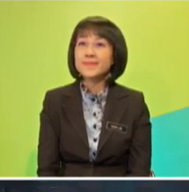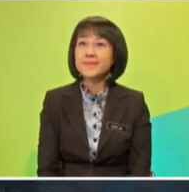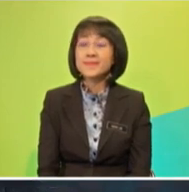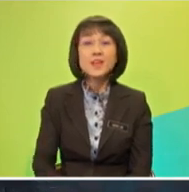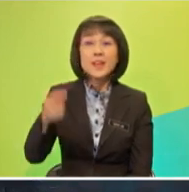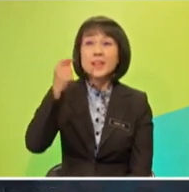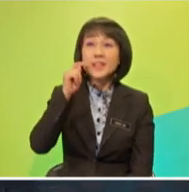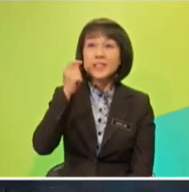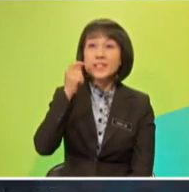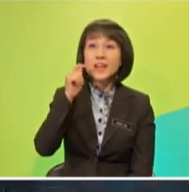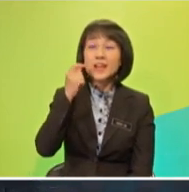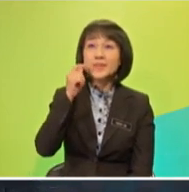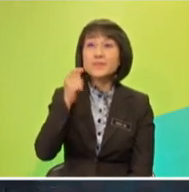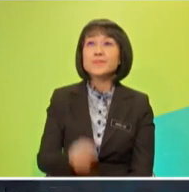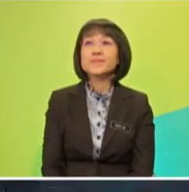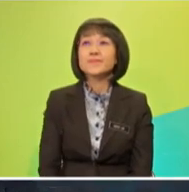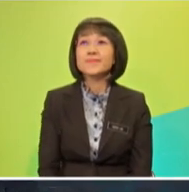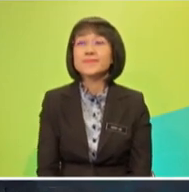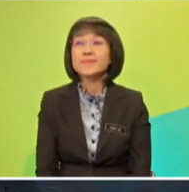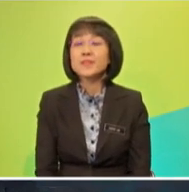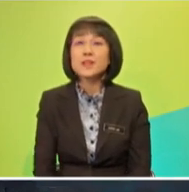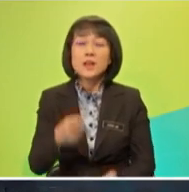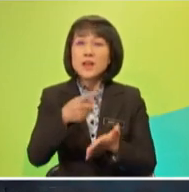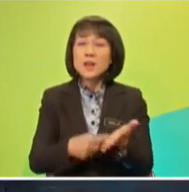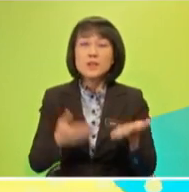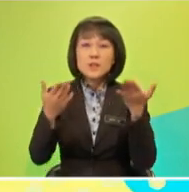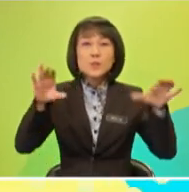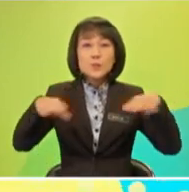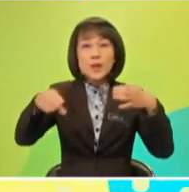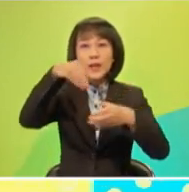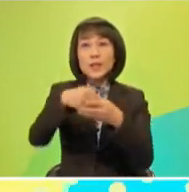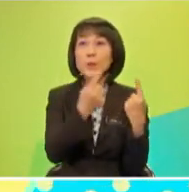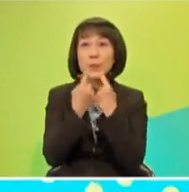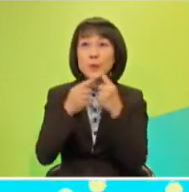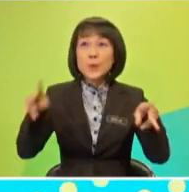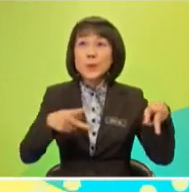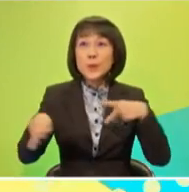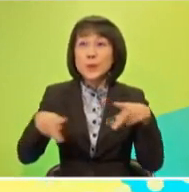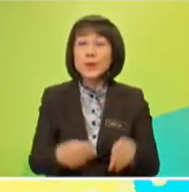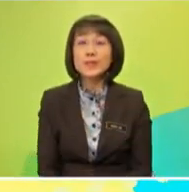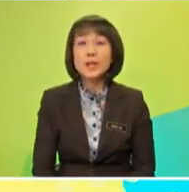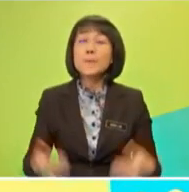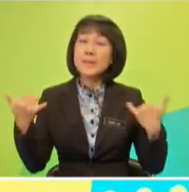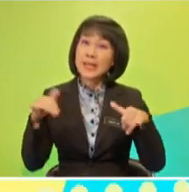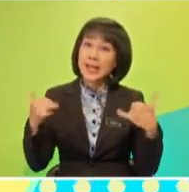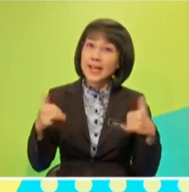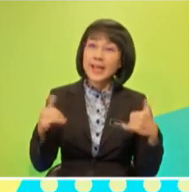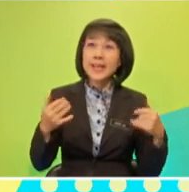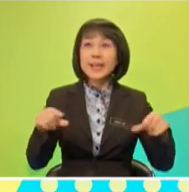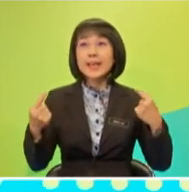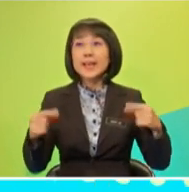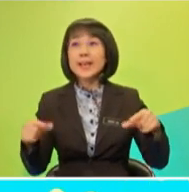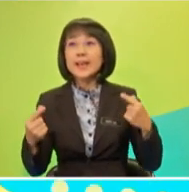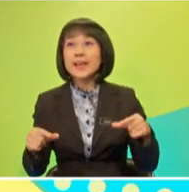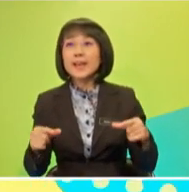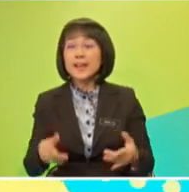Hi, teacher. What are the things you do in a birthday party? We can play games, we can